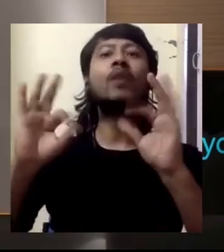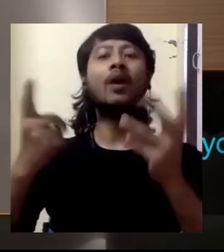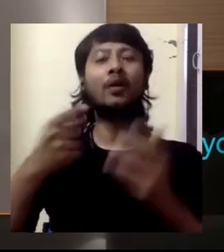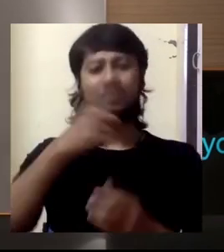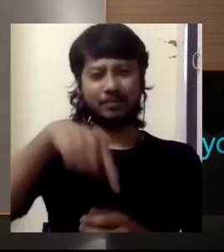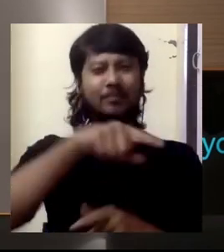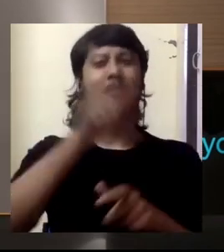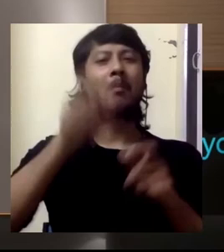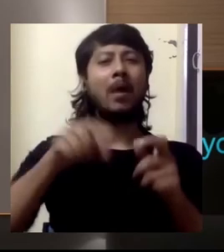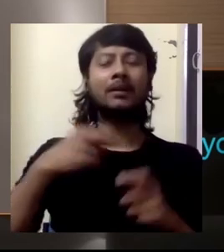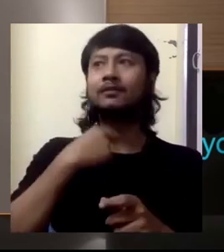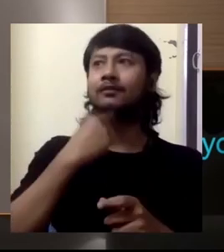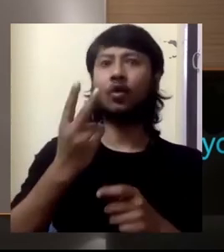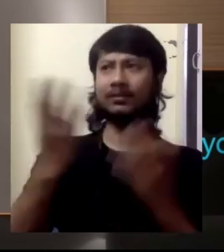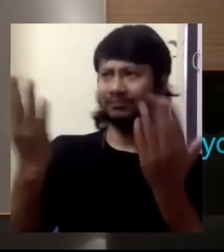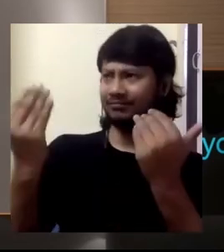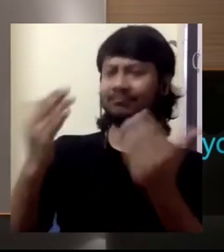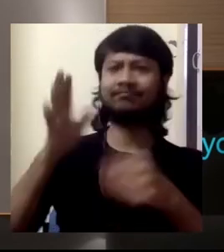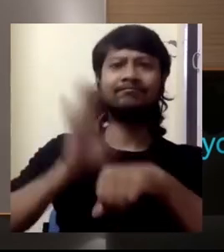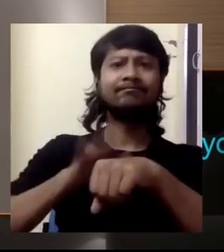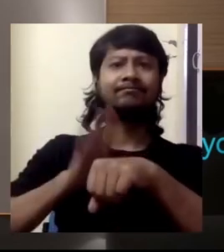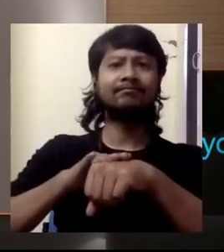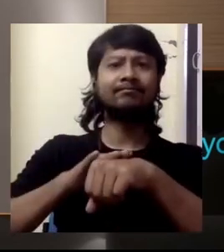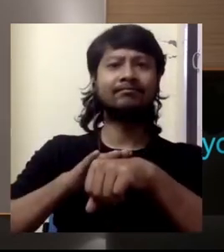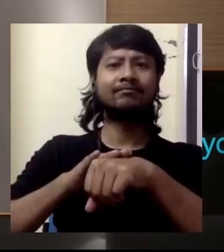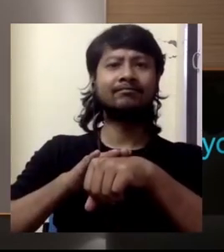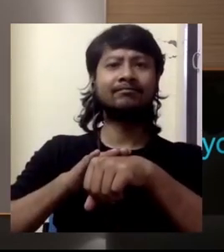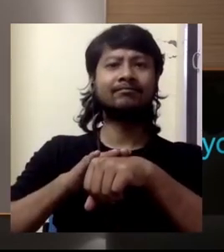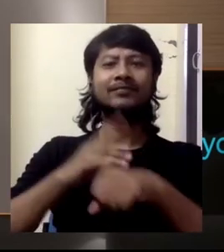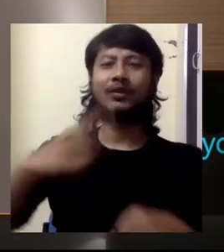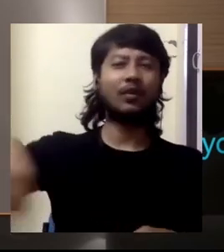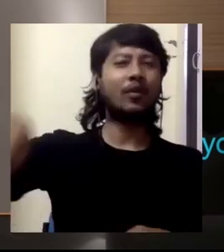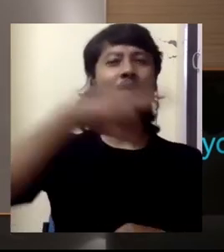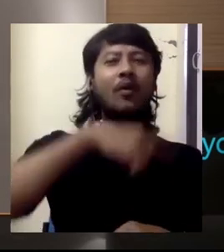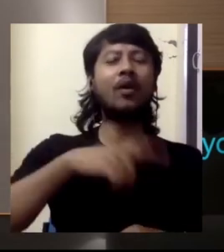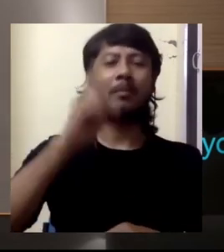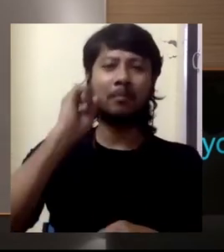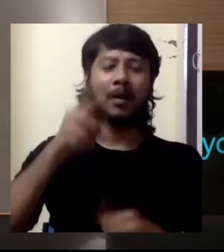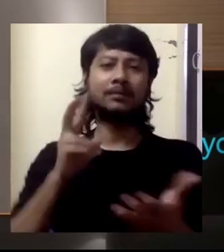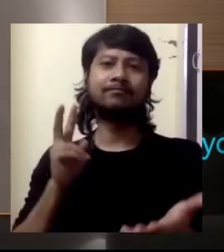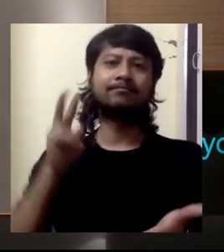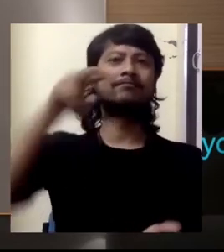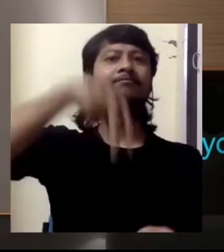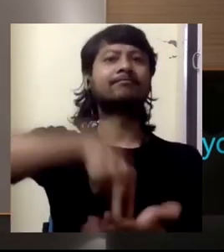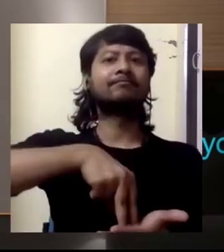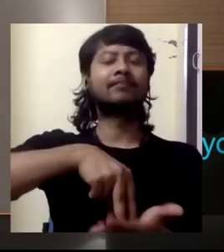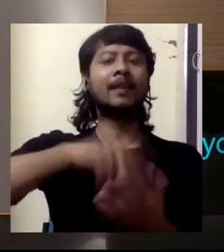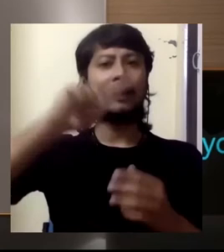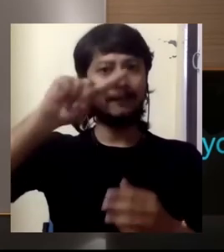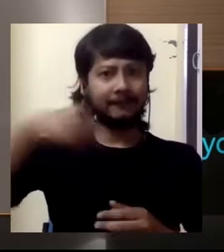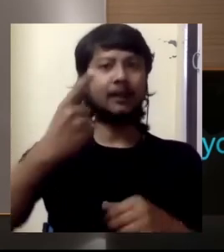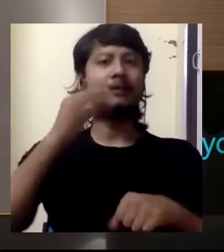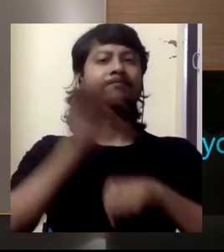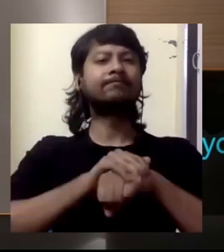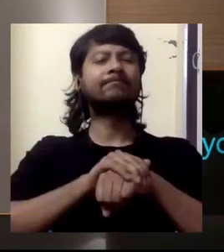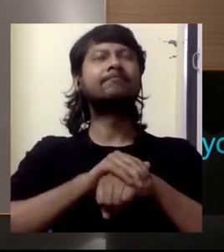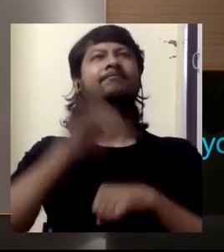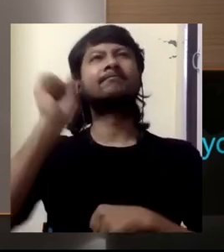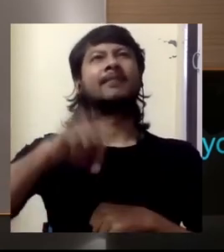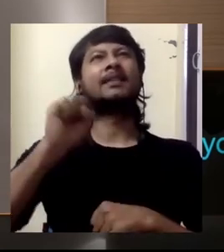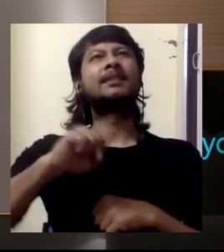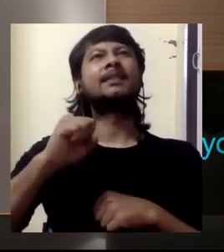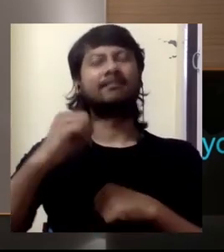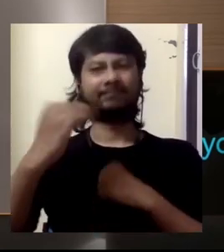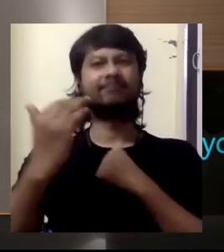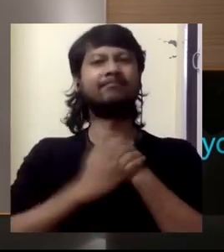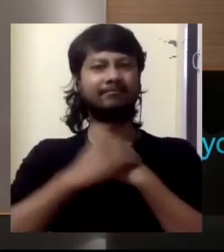us could just step up and recognize the need that we have to treat mental illness and the desire